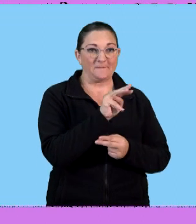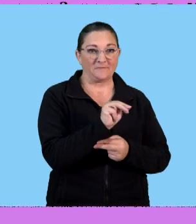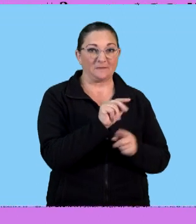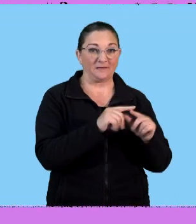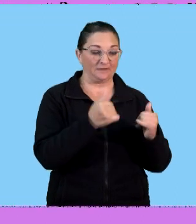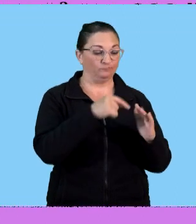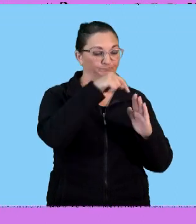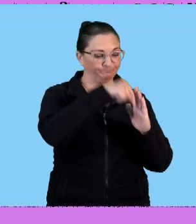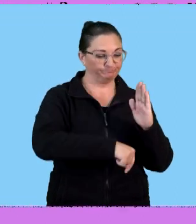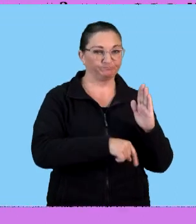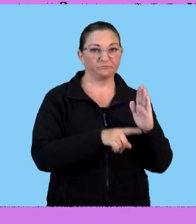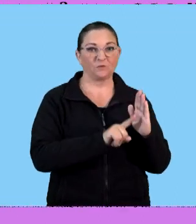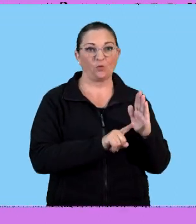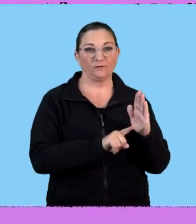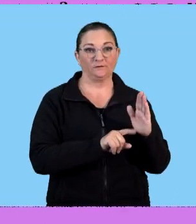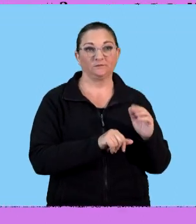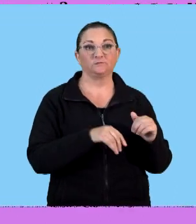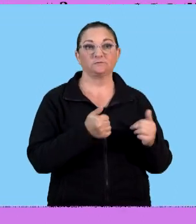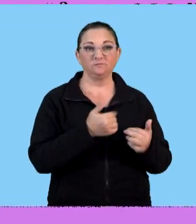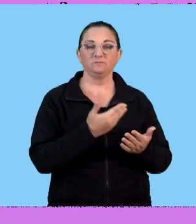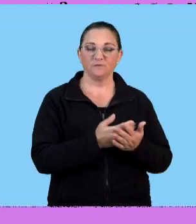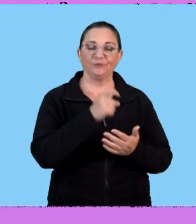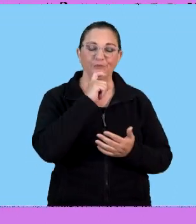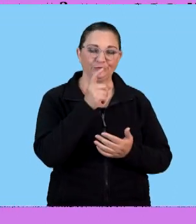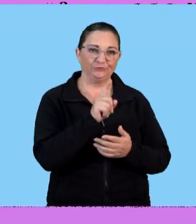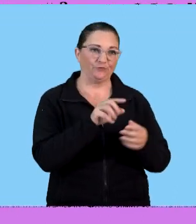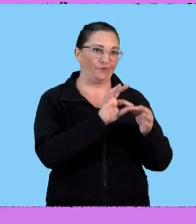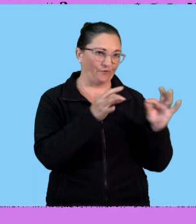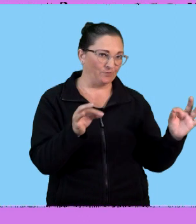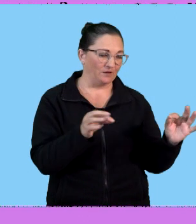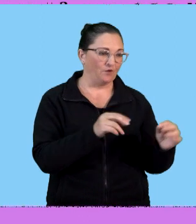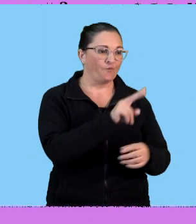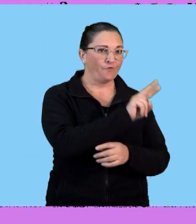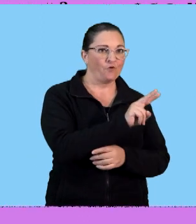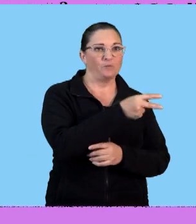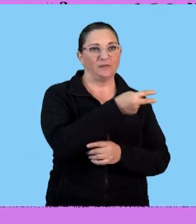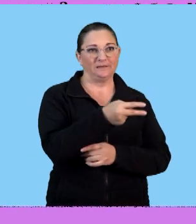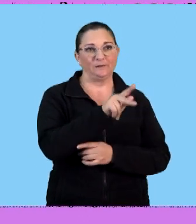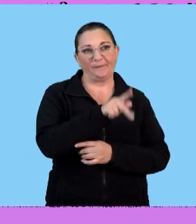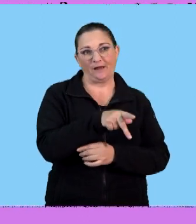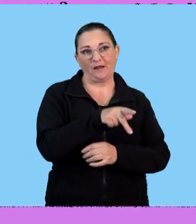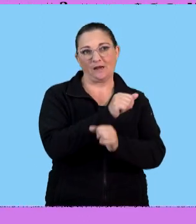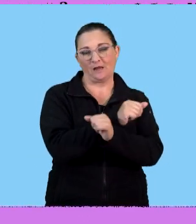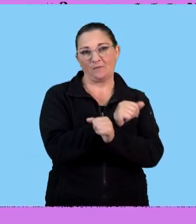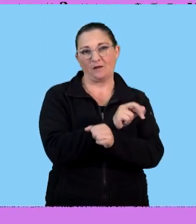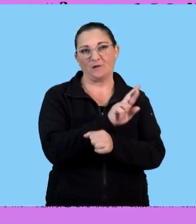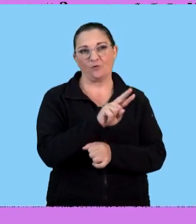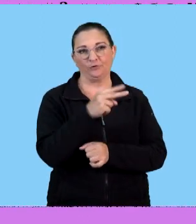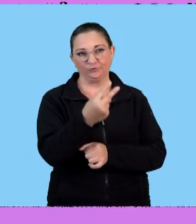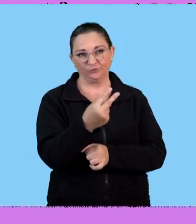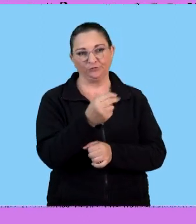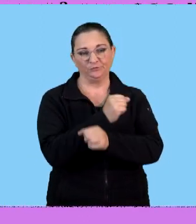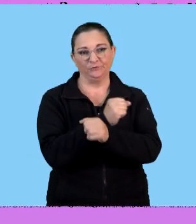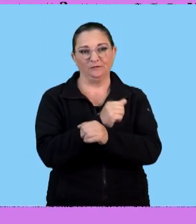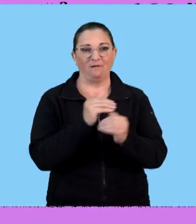the depth of the pool, and then you may use the formula volume equals pi multiplied by radius